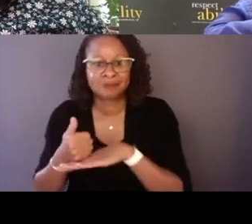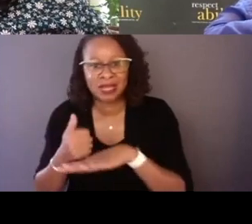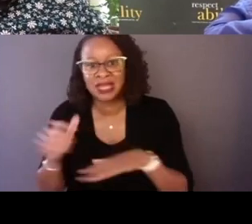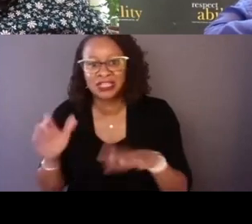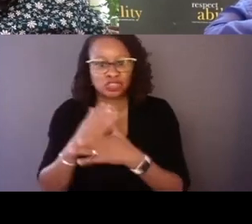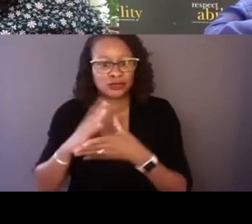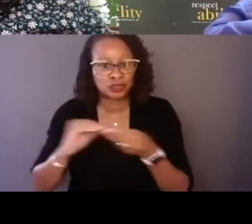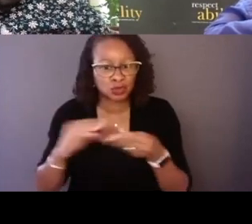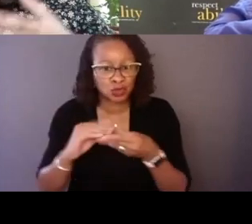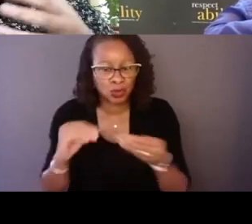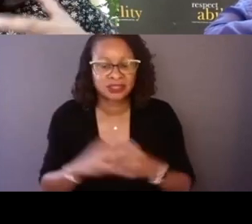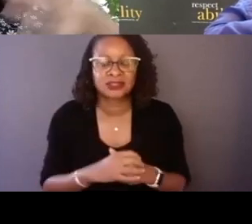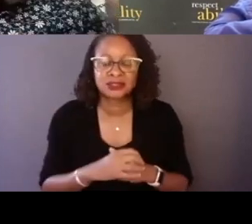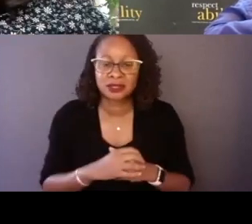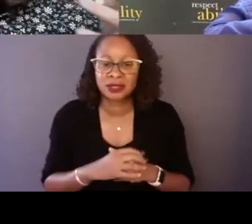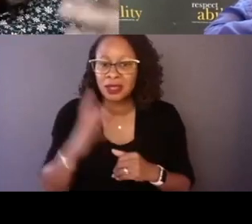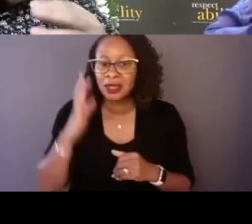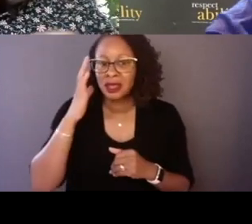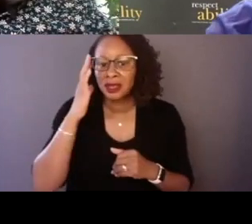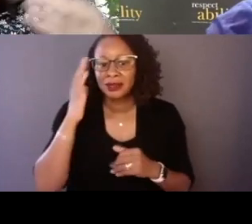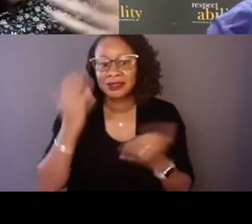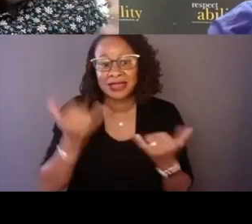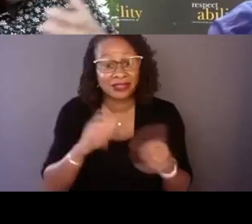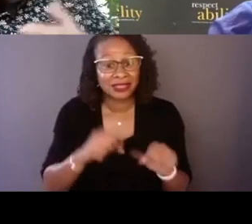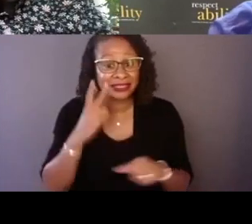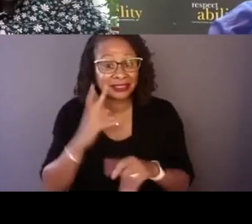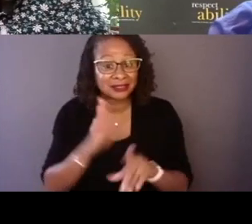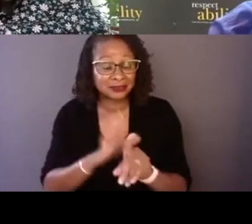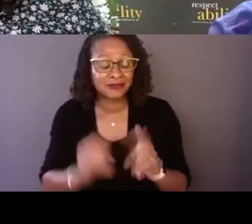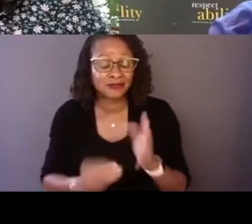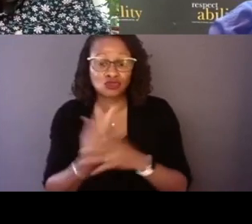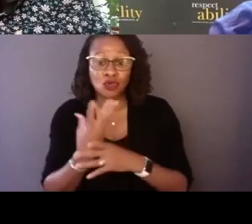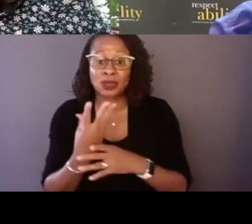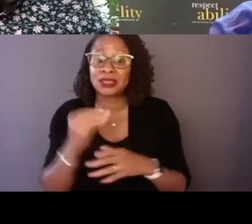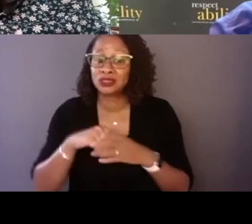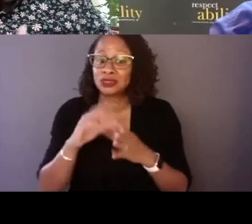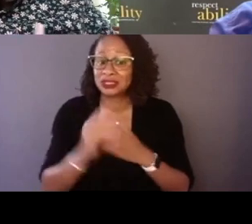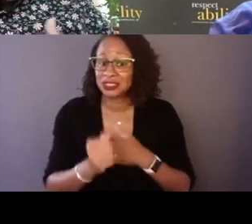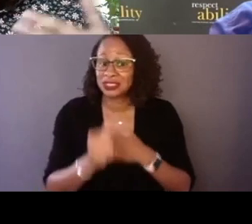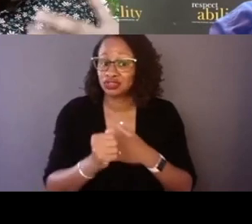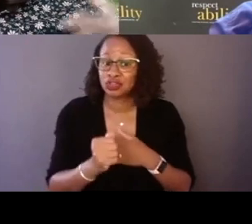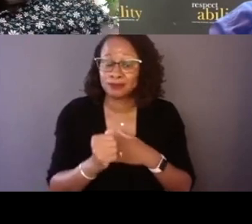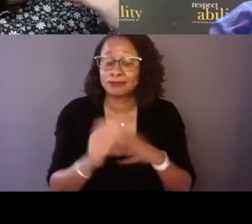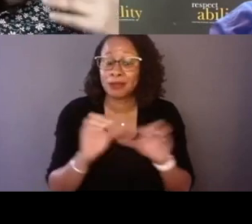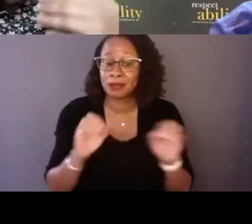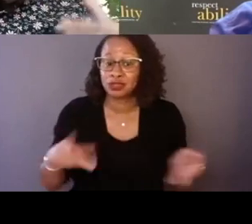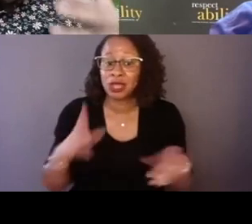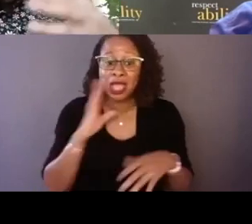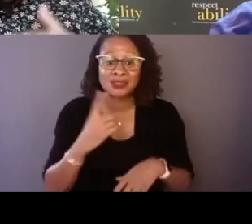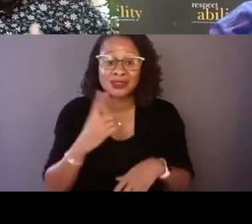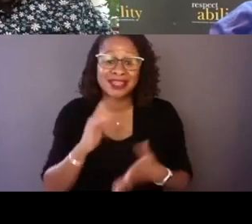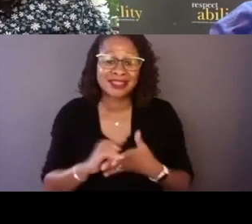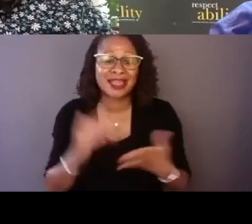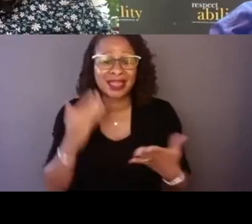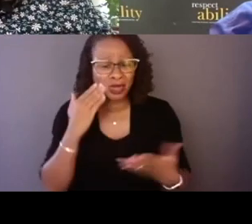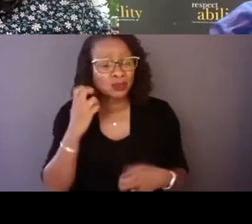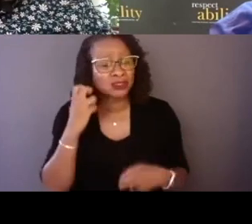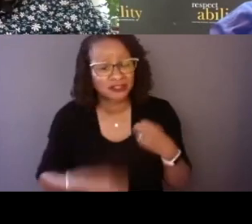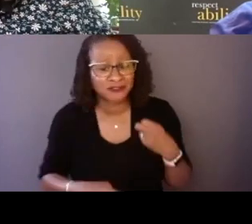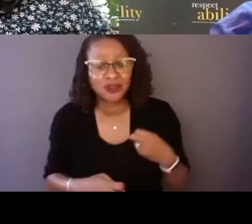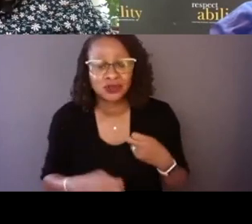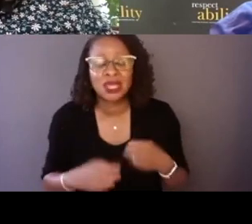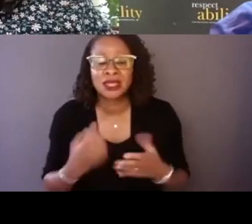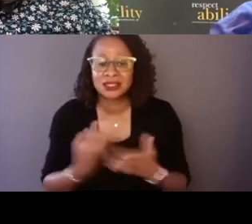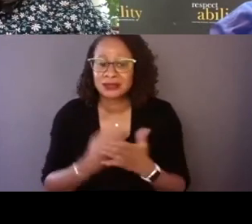stories, they have now seen themselves, growing into these leadership opportunities. So I'll just say that I know it's really hard to sometimes